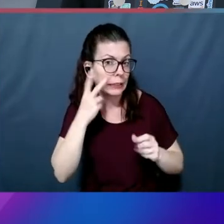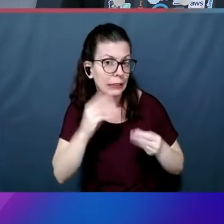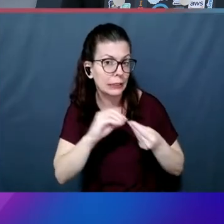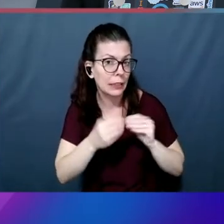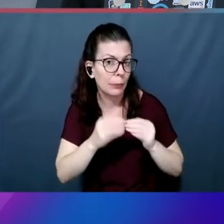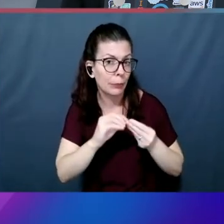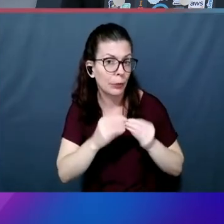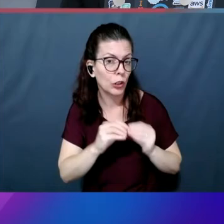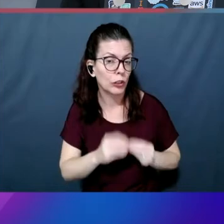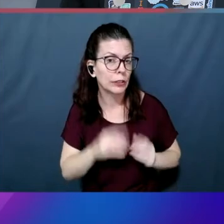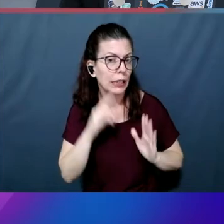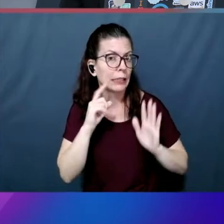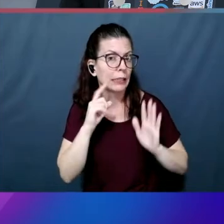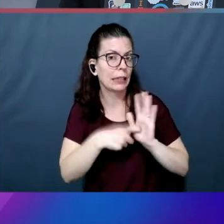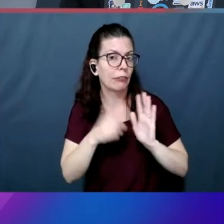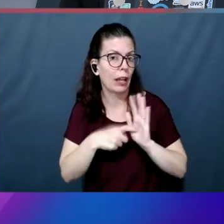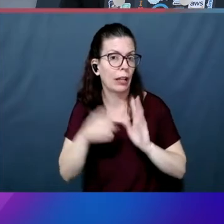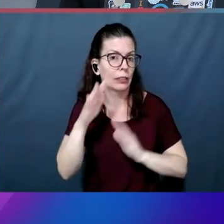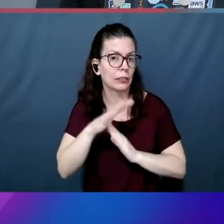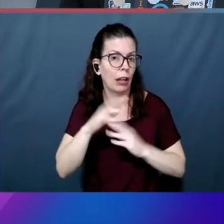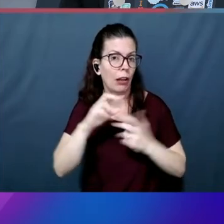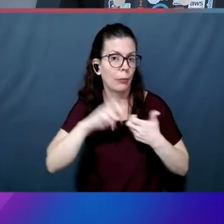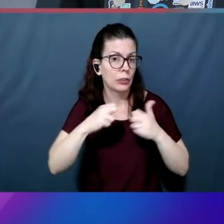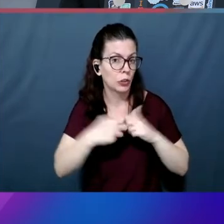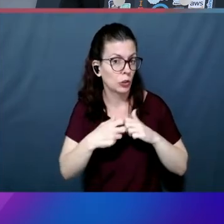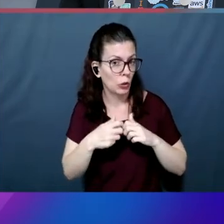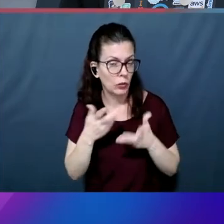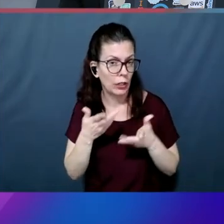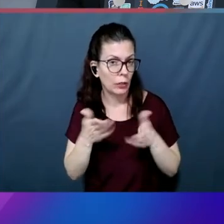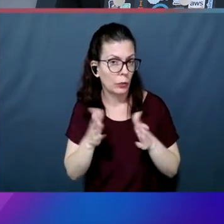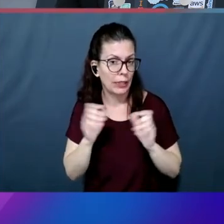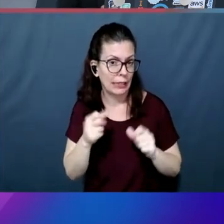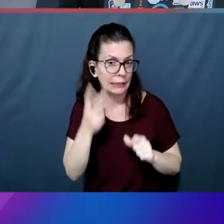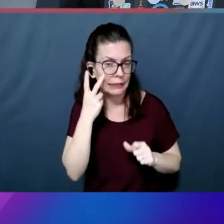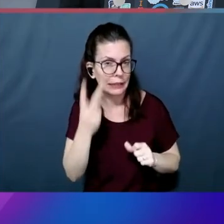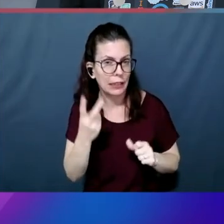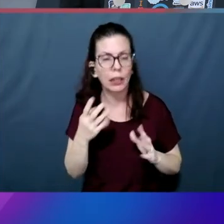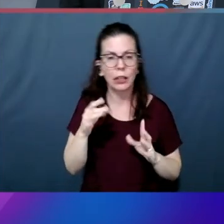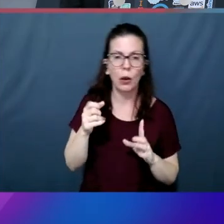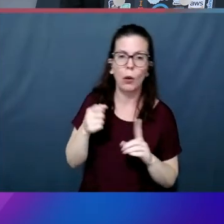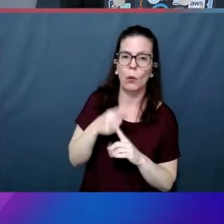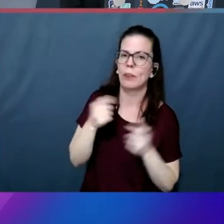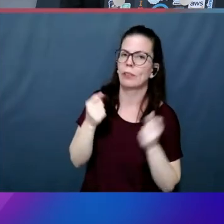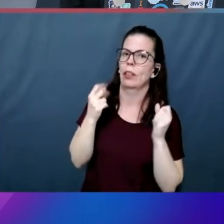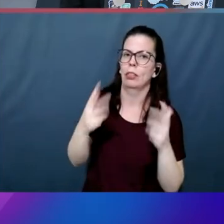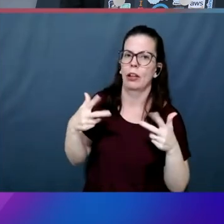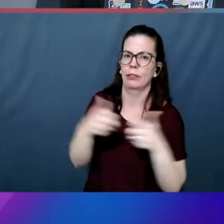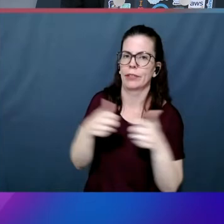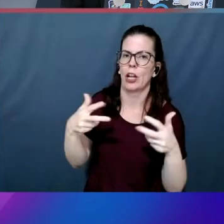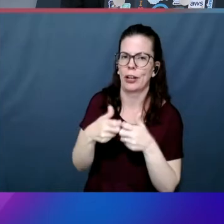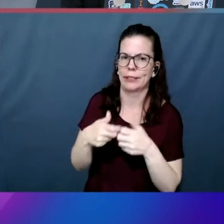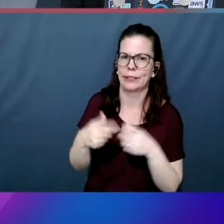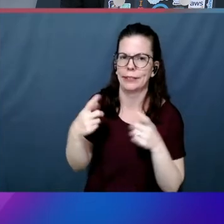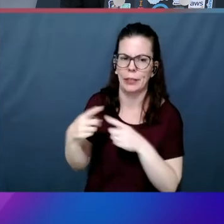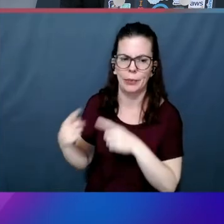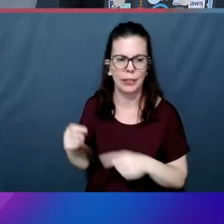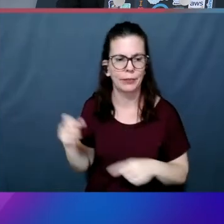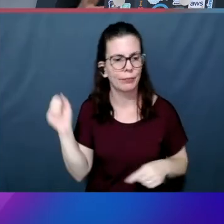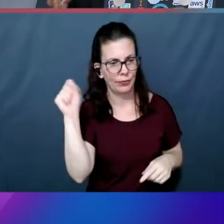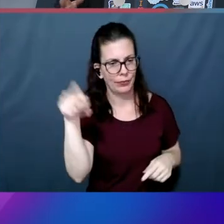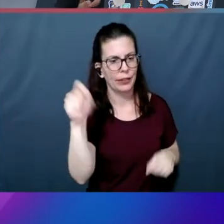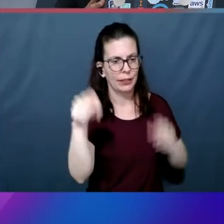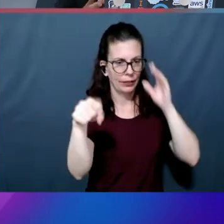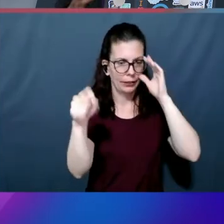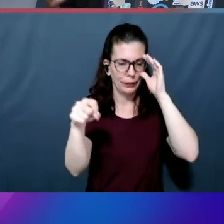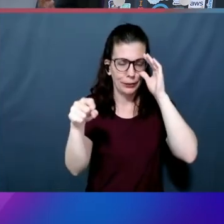like top issues. Is there a way to see like that? Okay, I'm getting a lot of fender benders coming in. Yeah, exactly, and I think that ties in